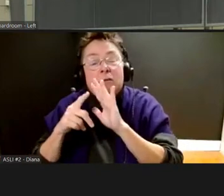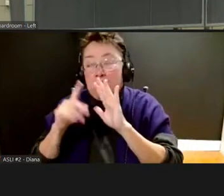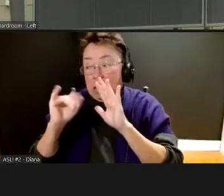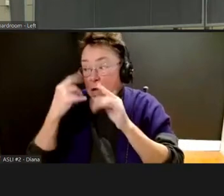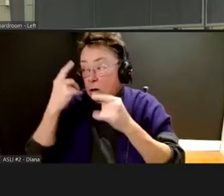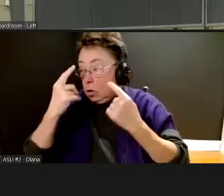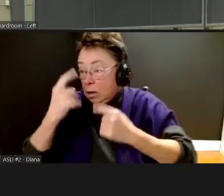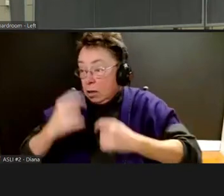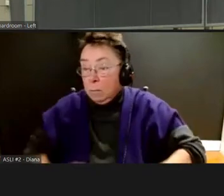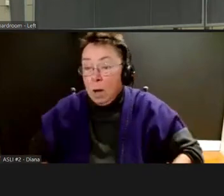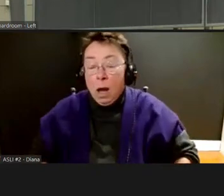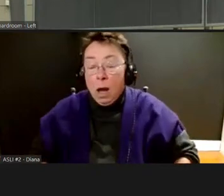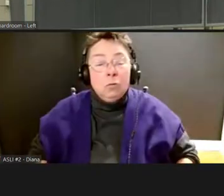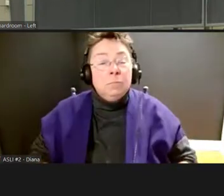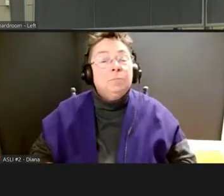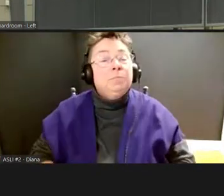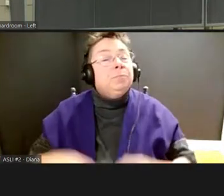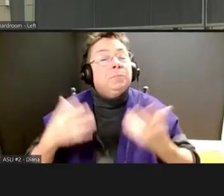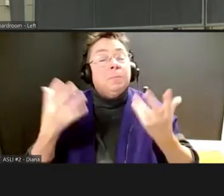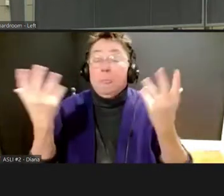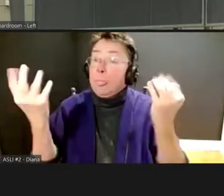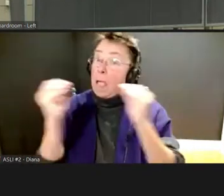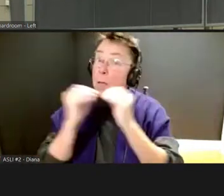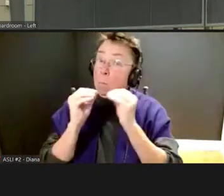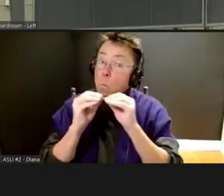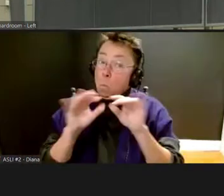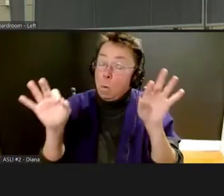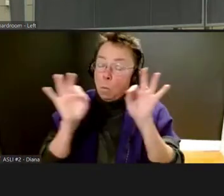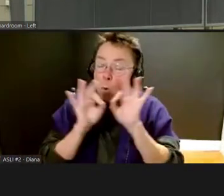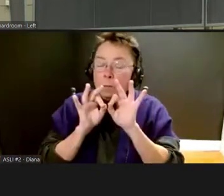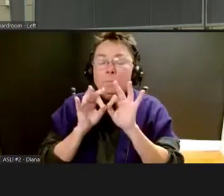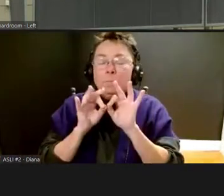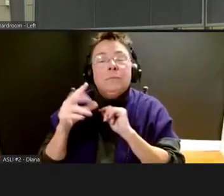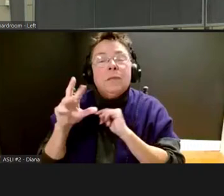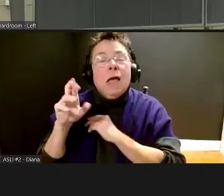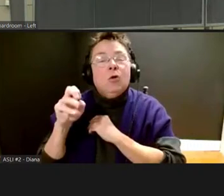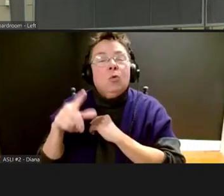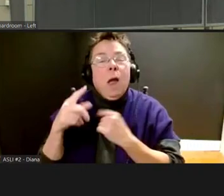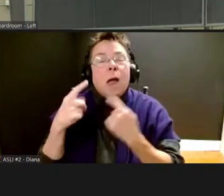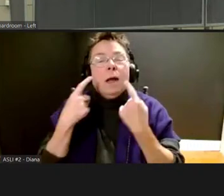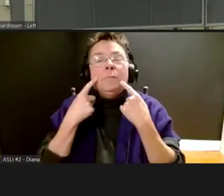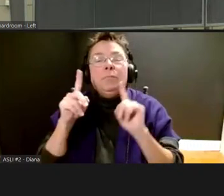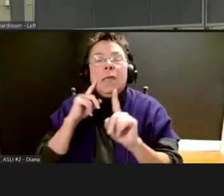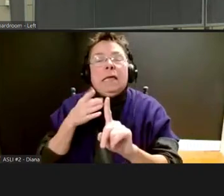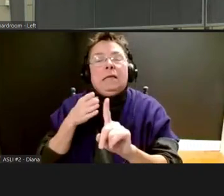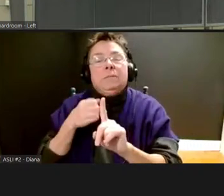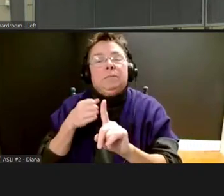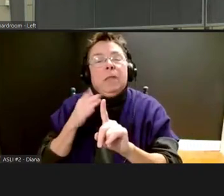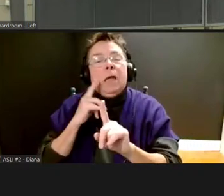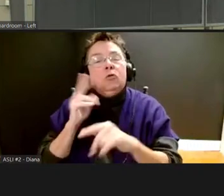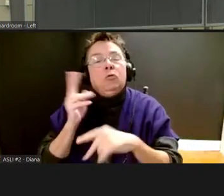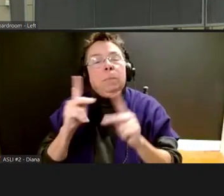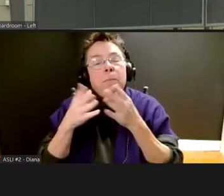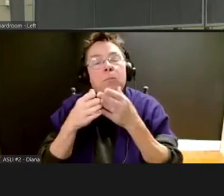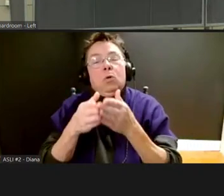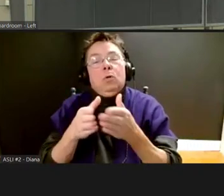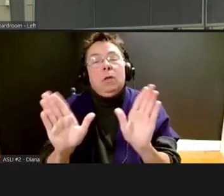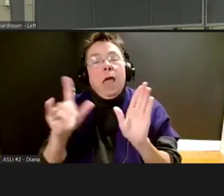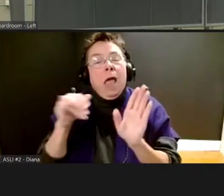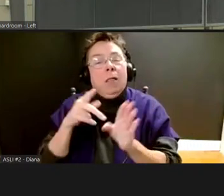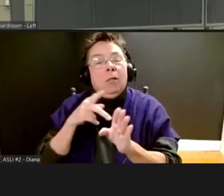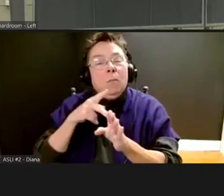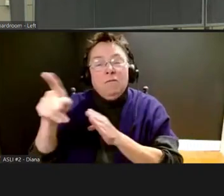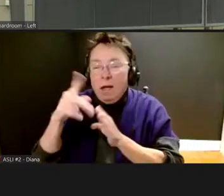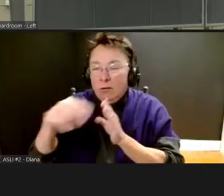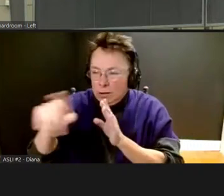consideration. Above all, Greg is known for his dedication to the public and the professionalism